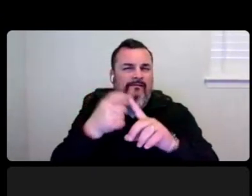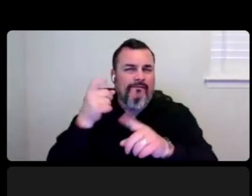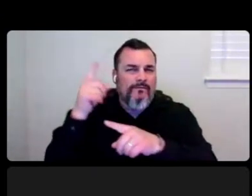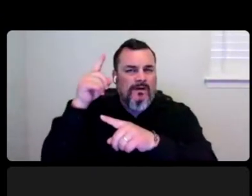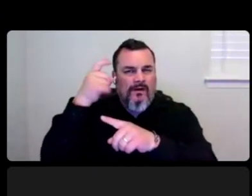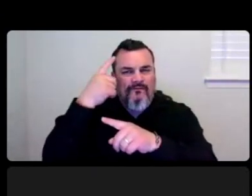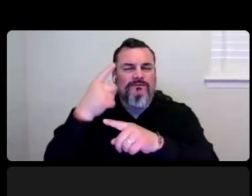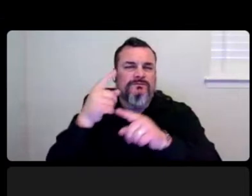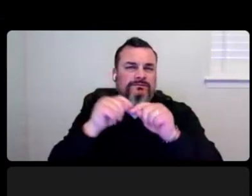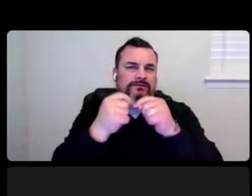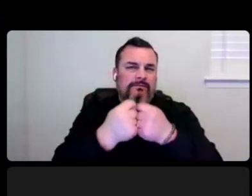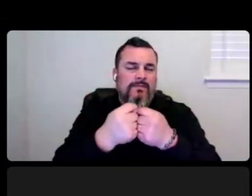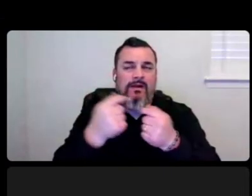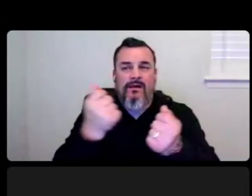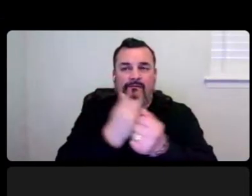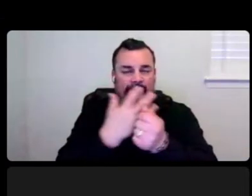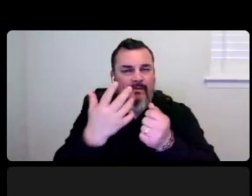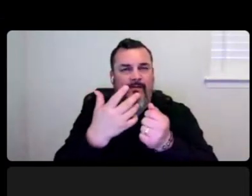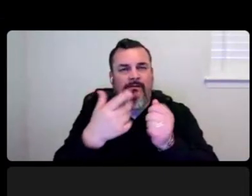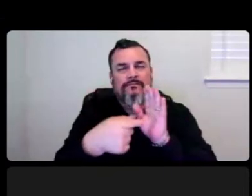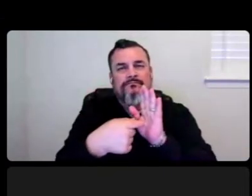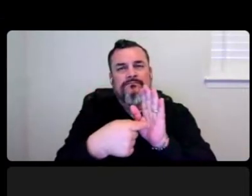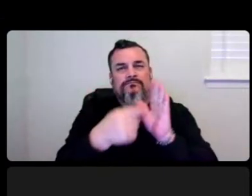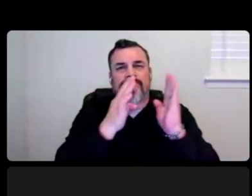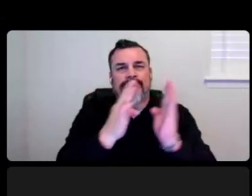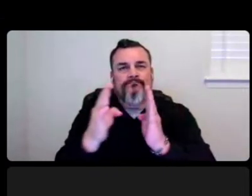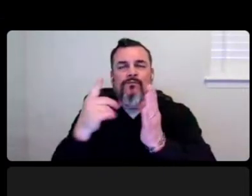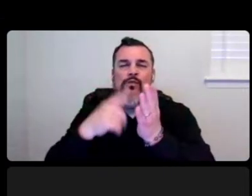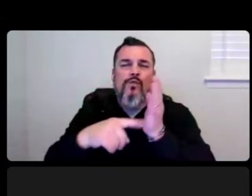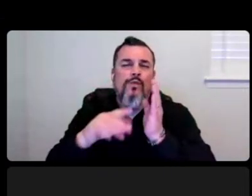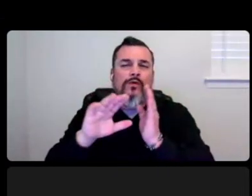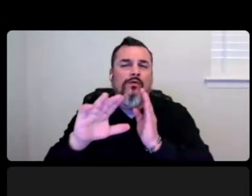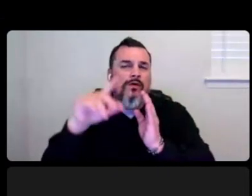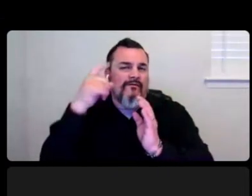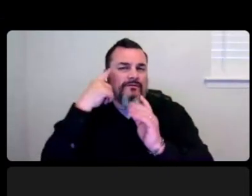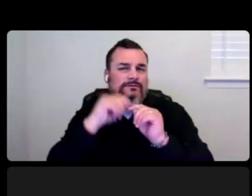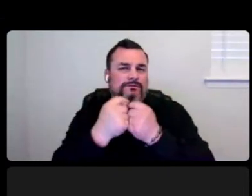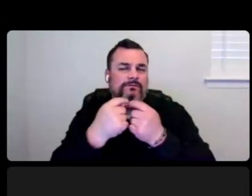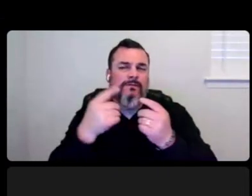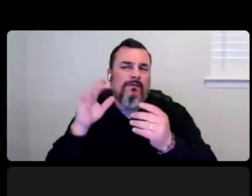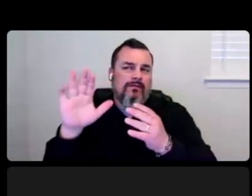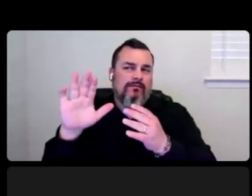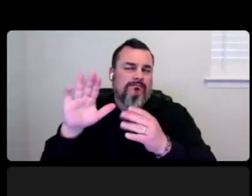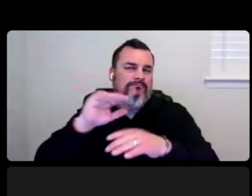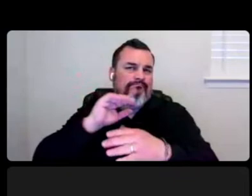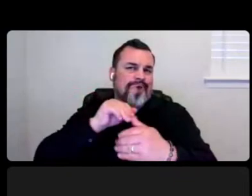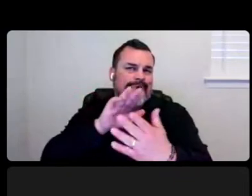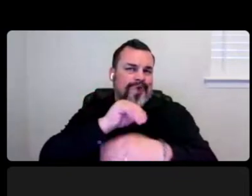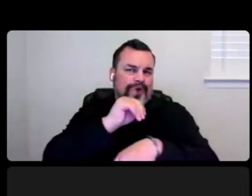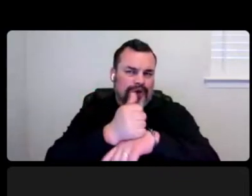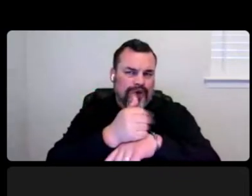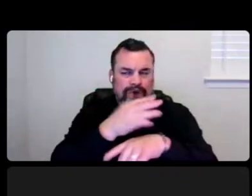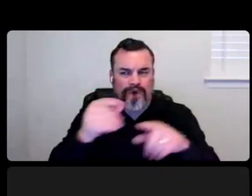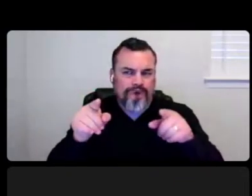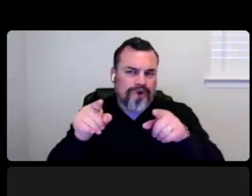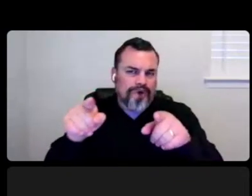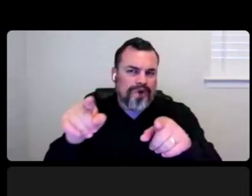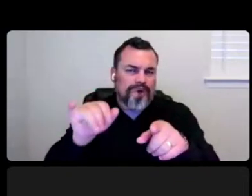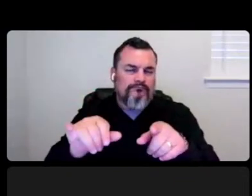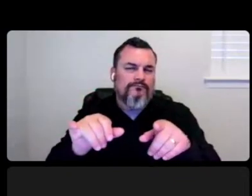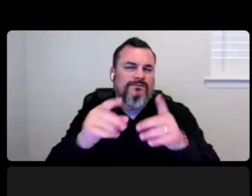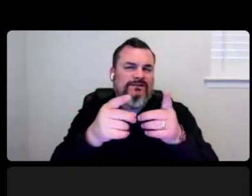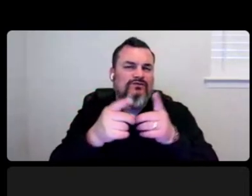team. And everything is framed in terms of what your governance team, the direction they've set, and aligning that district activity.